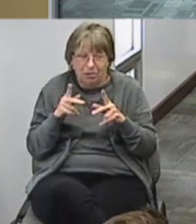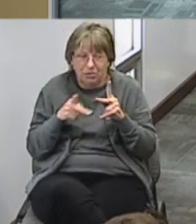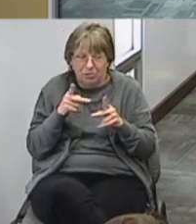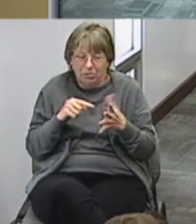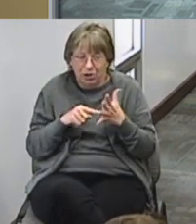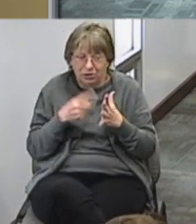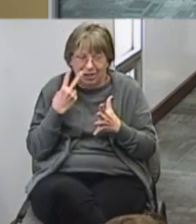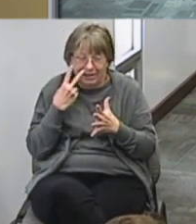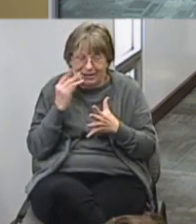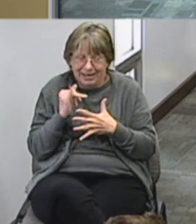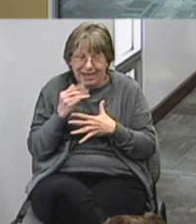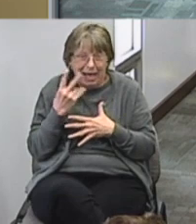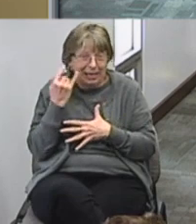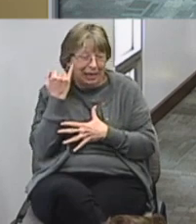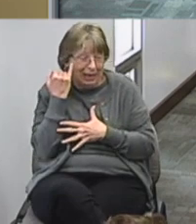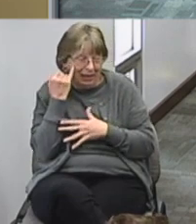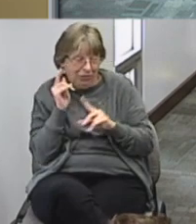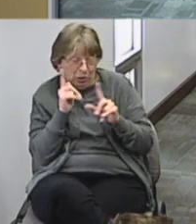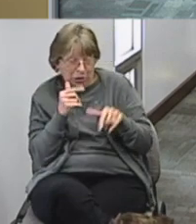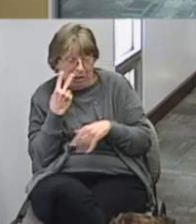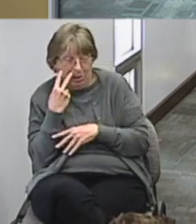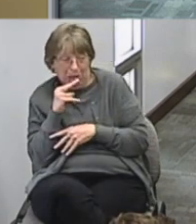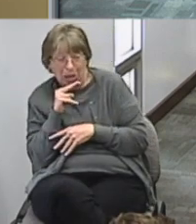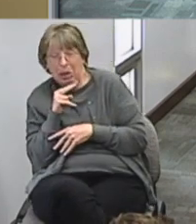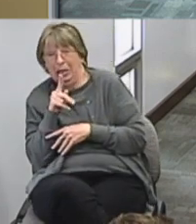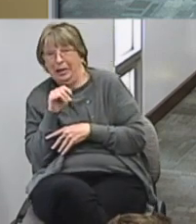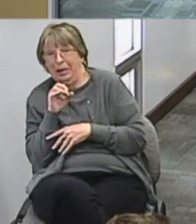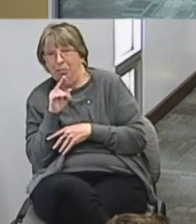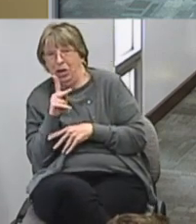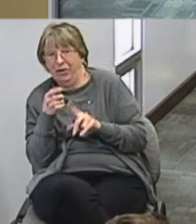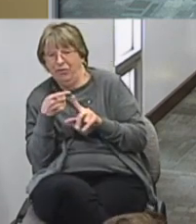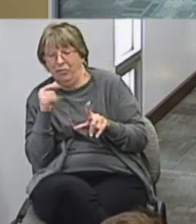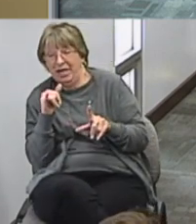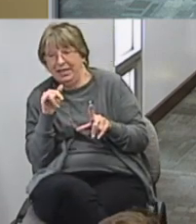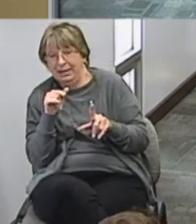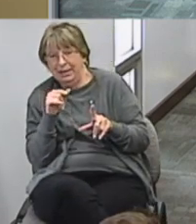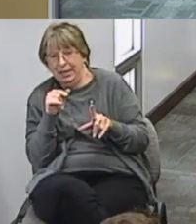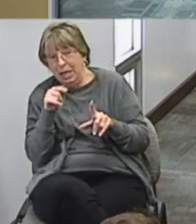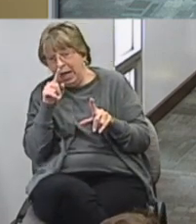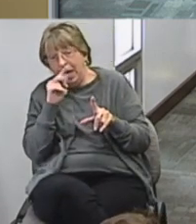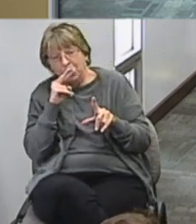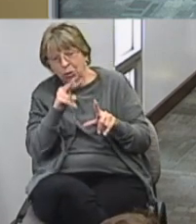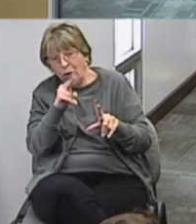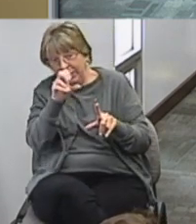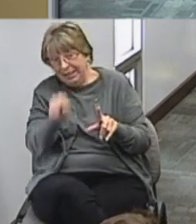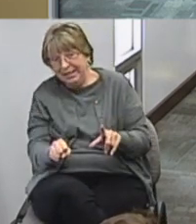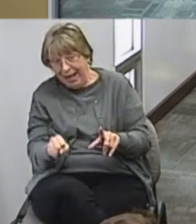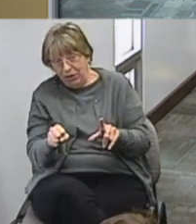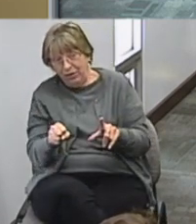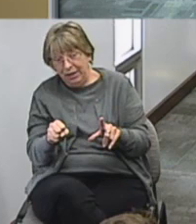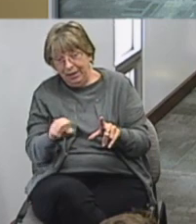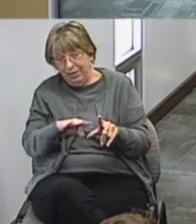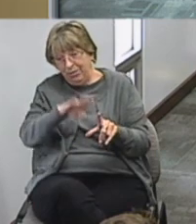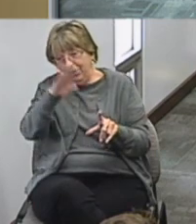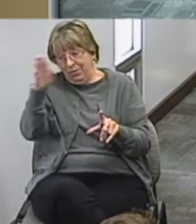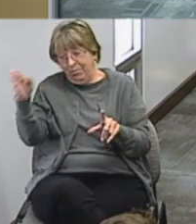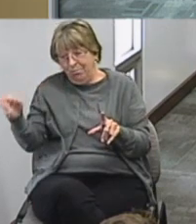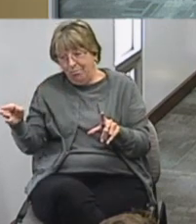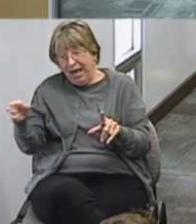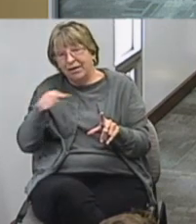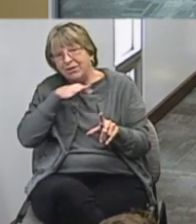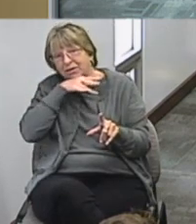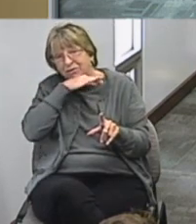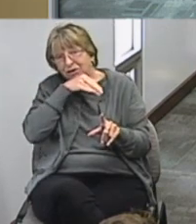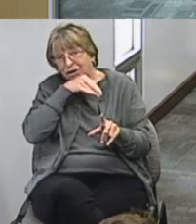And Yeah. if you visually go down there and look at that park from that side Yeah. looking south, and you see the mound of dirt and the guardrails,